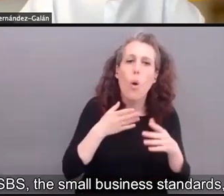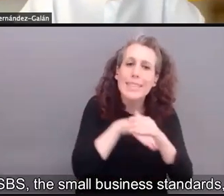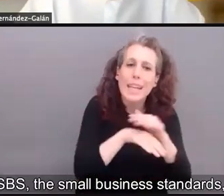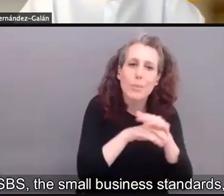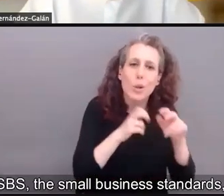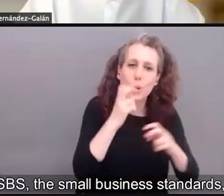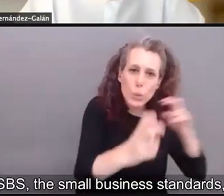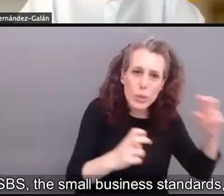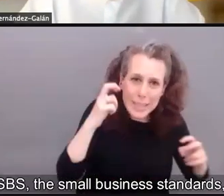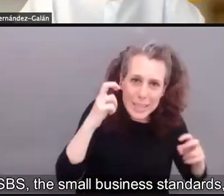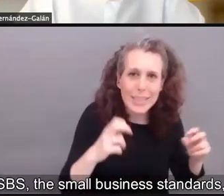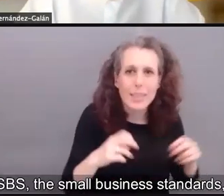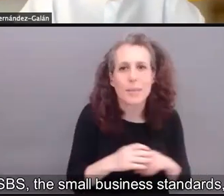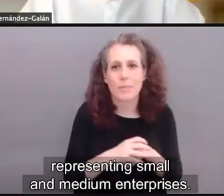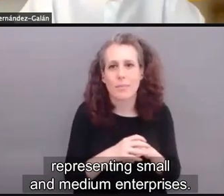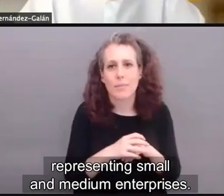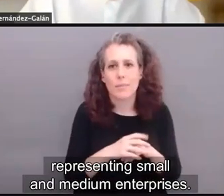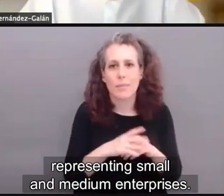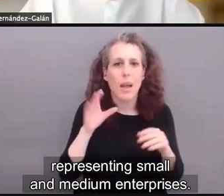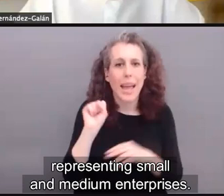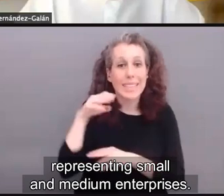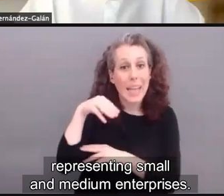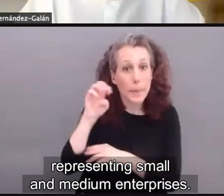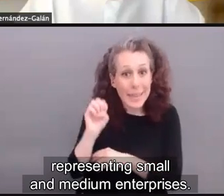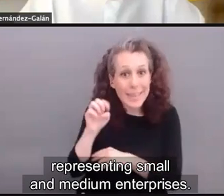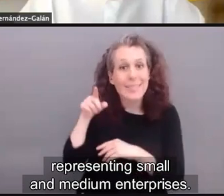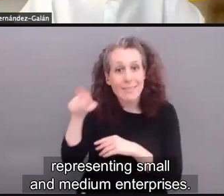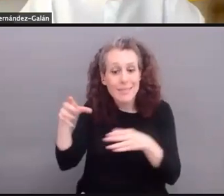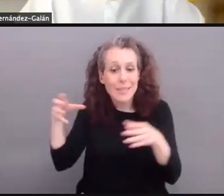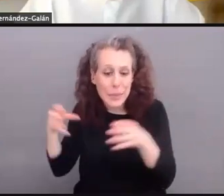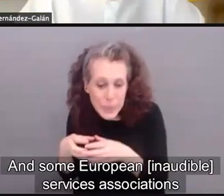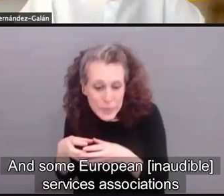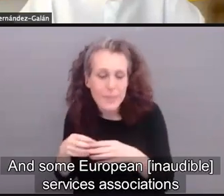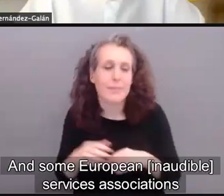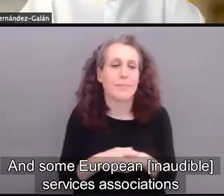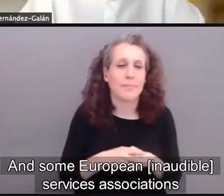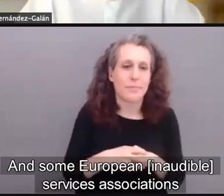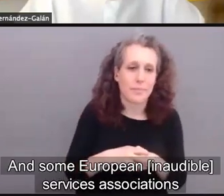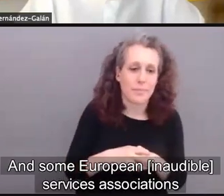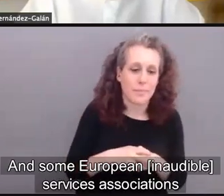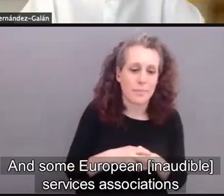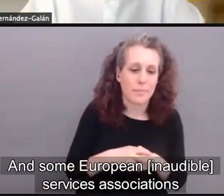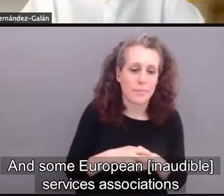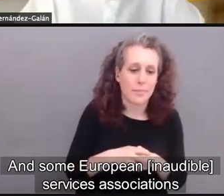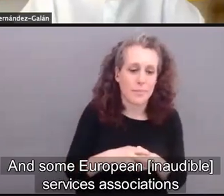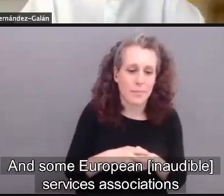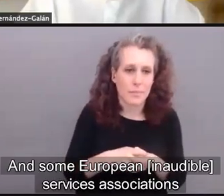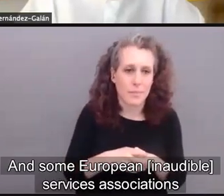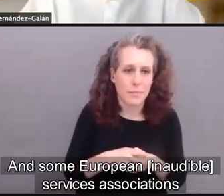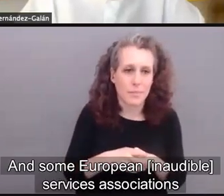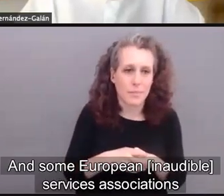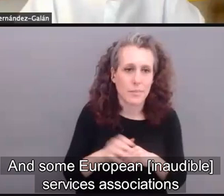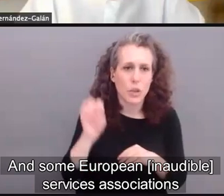SBS, the Small Business Standards representing small and medium enterprises, ETSA, the European Textile